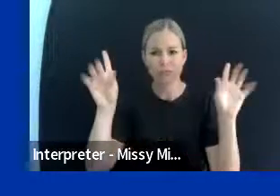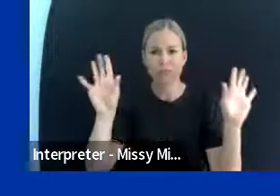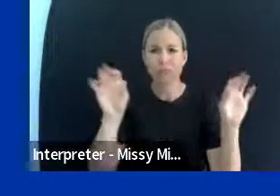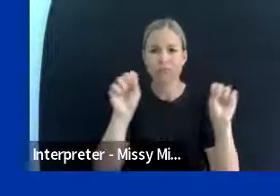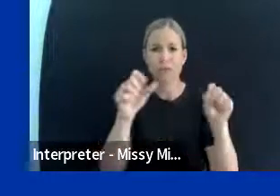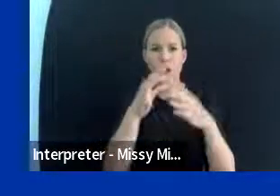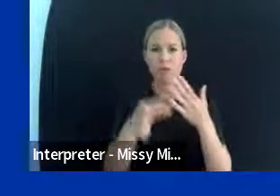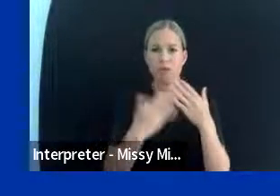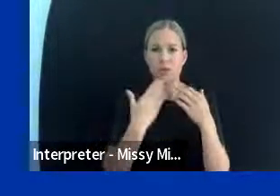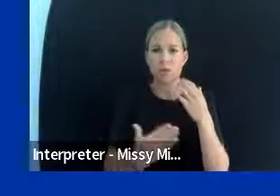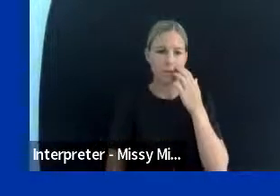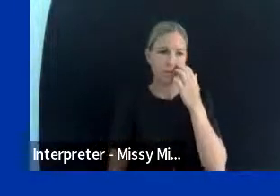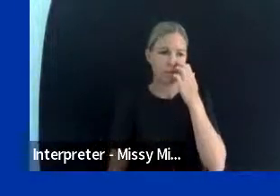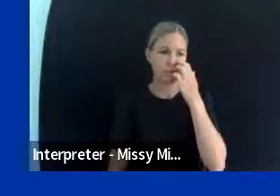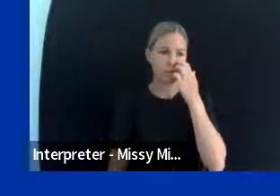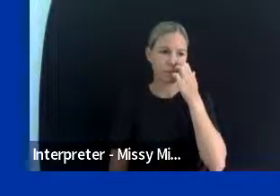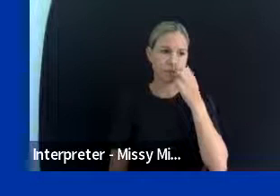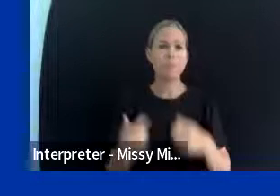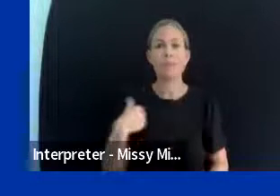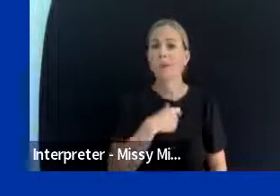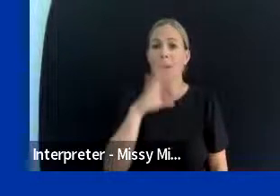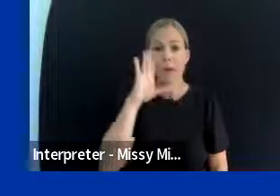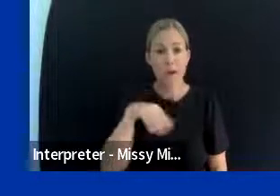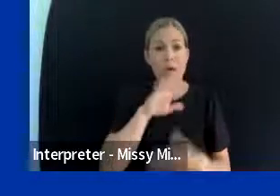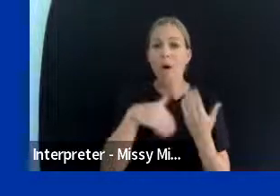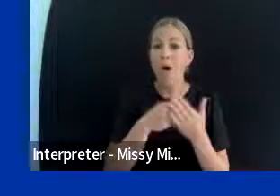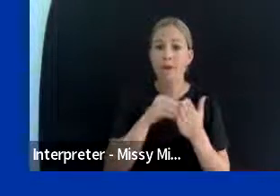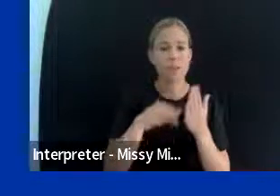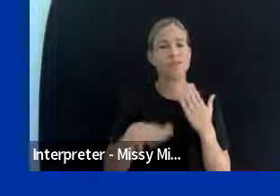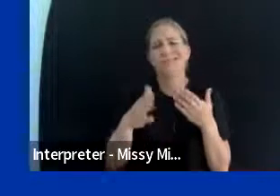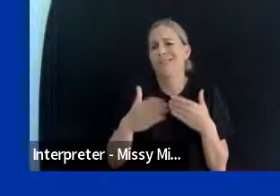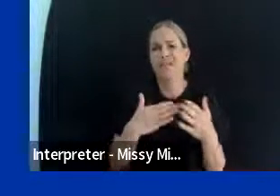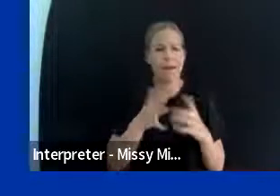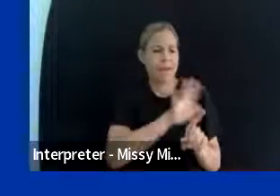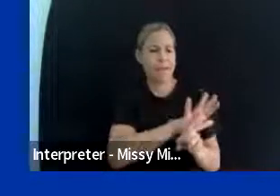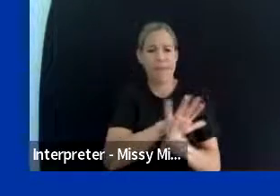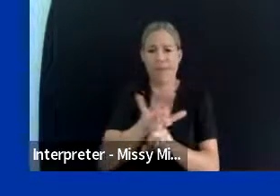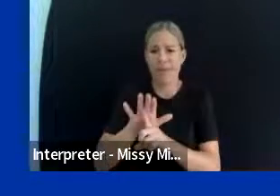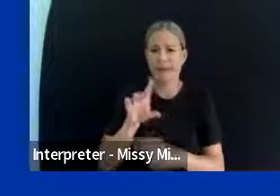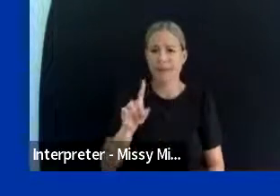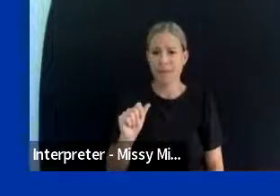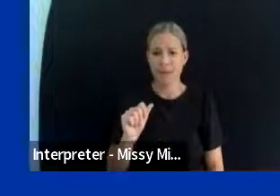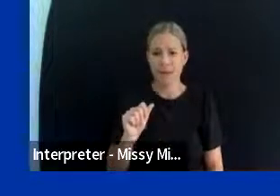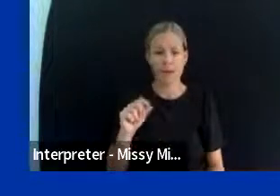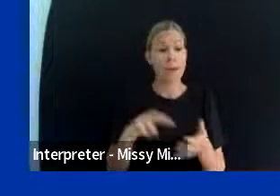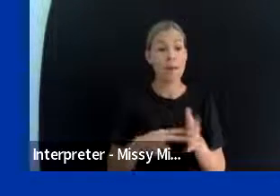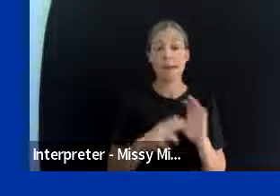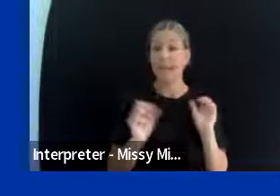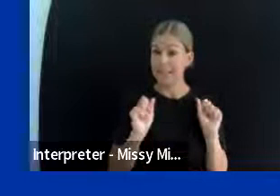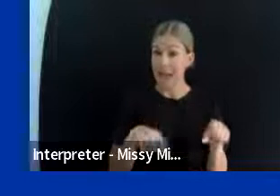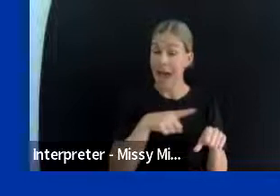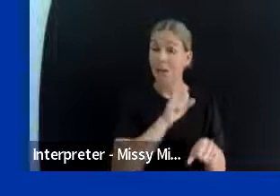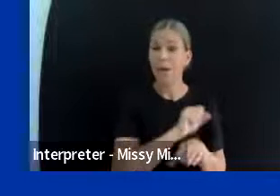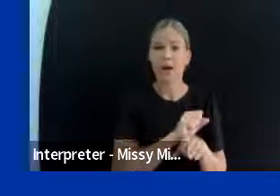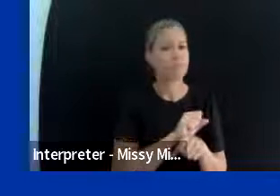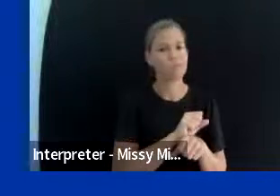we know for all of our students, right, regardless of the impact of disability, it's not a question of whether a person can work. It's a question of where